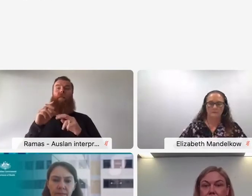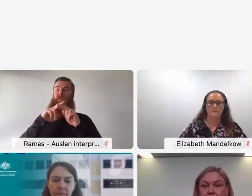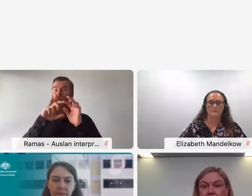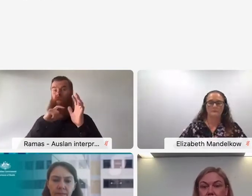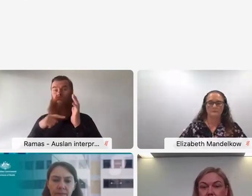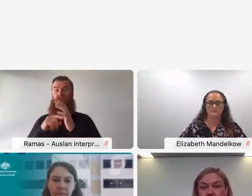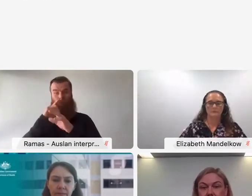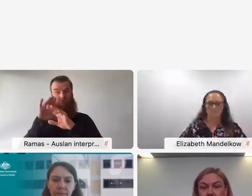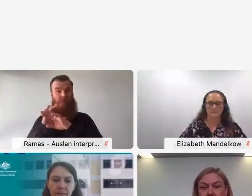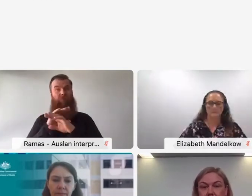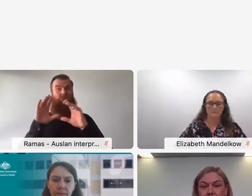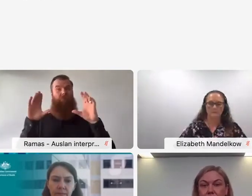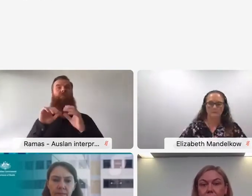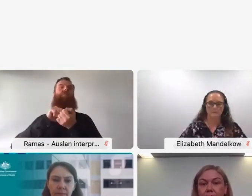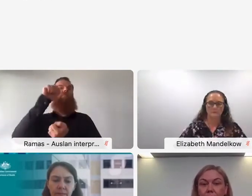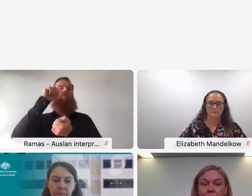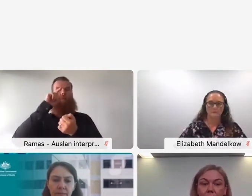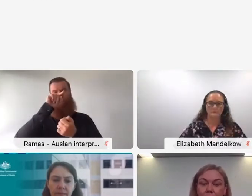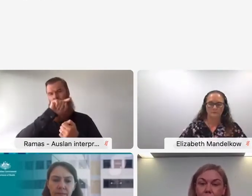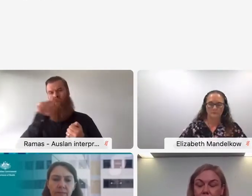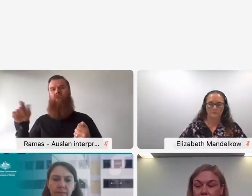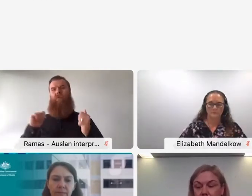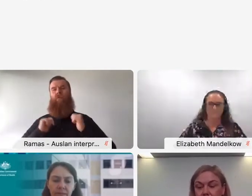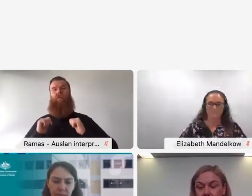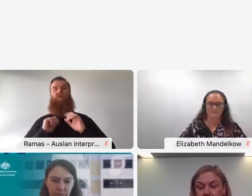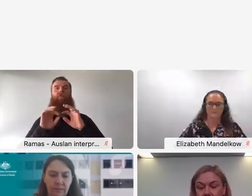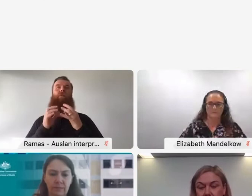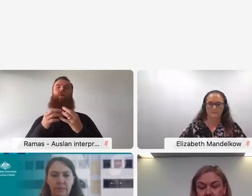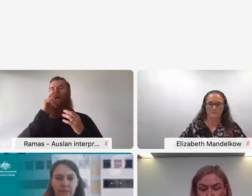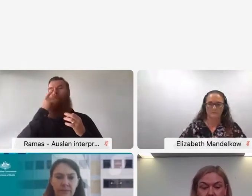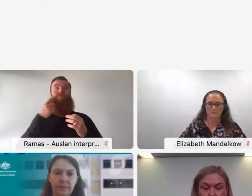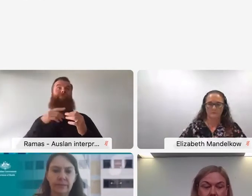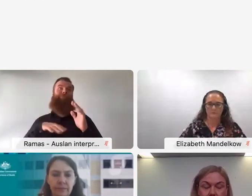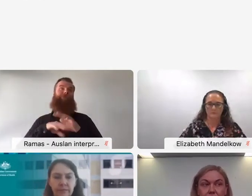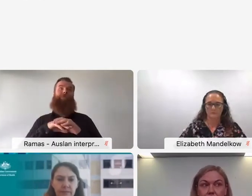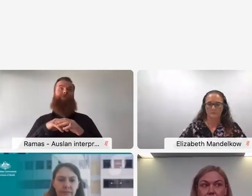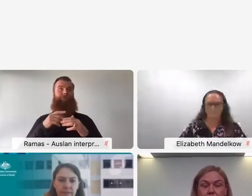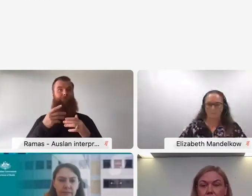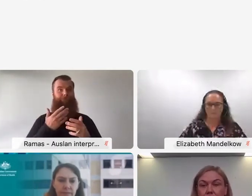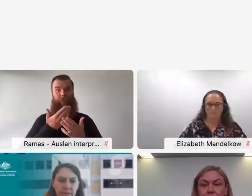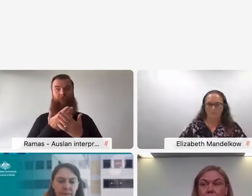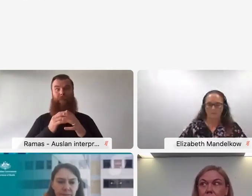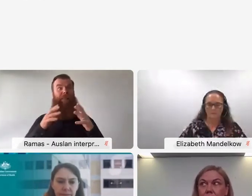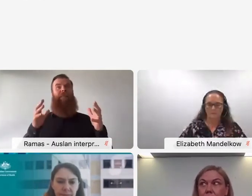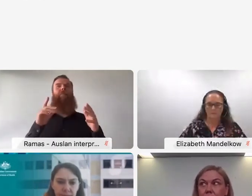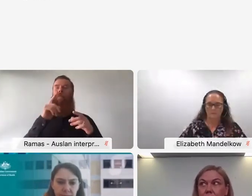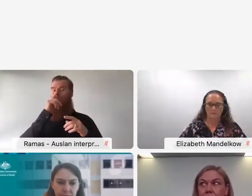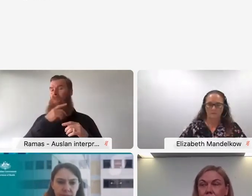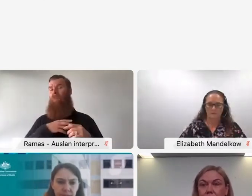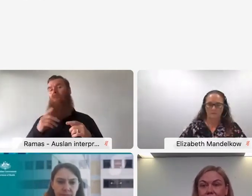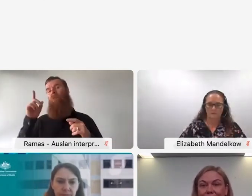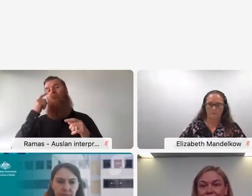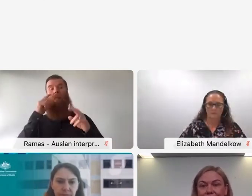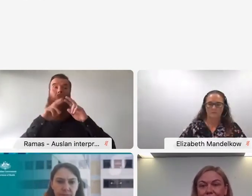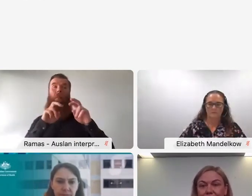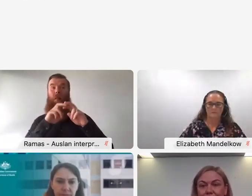may not be able to meet all of the demand that there is in Australia for qualifying workers, and so we're interested in exploring whether we can get it done within Australia. So